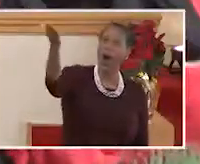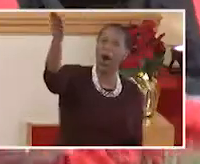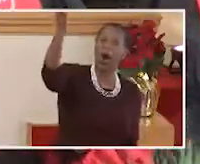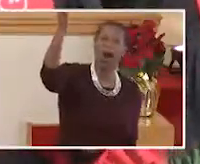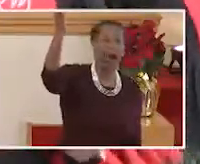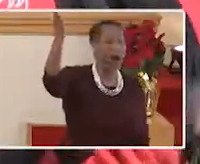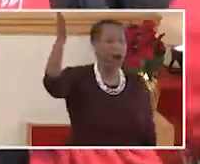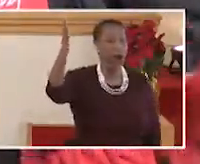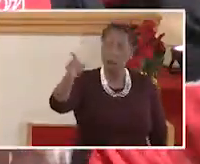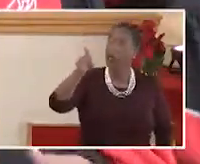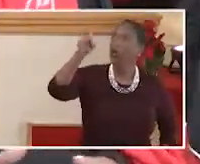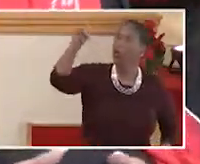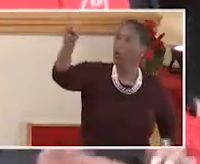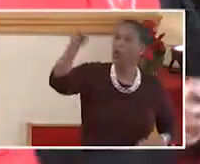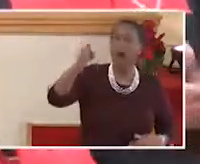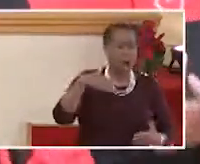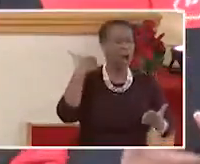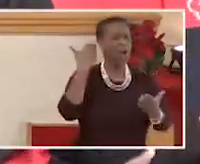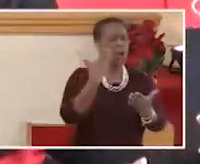For who he was,